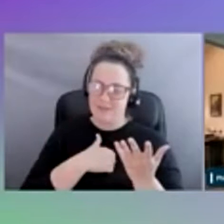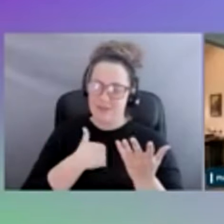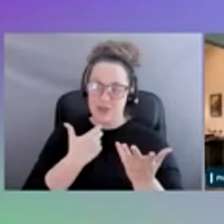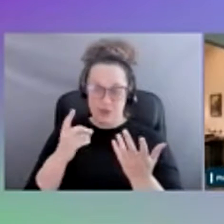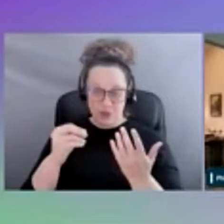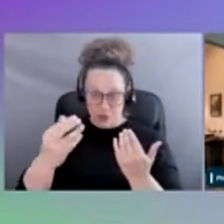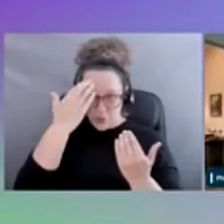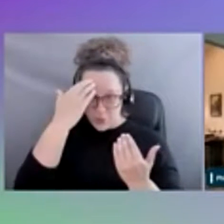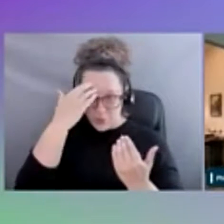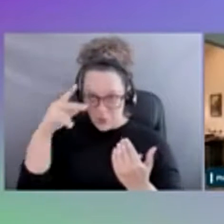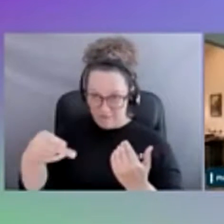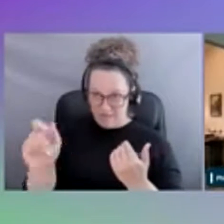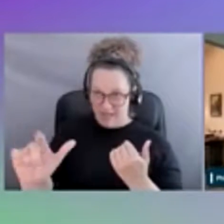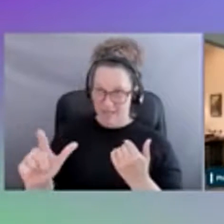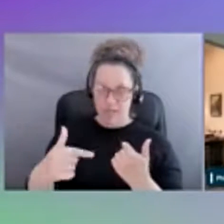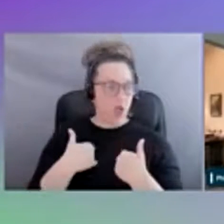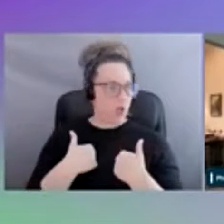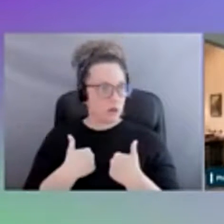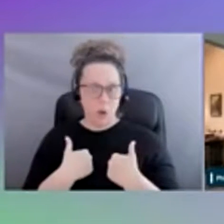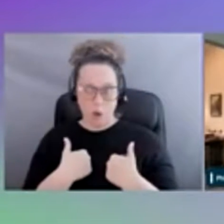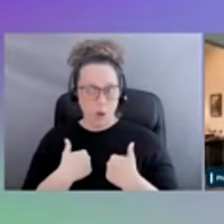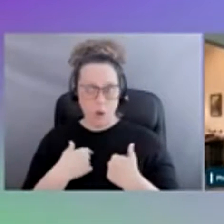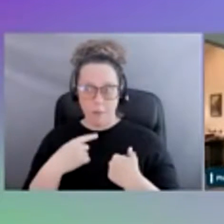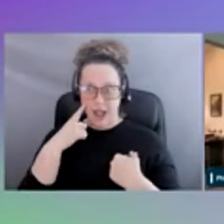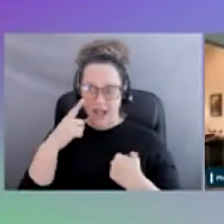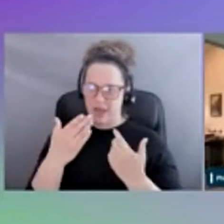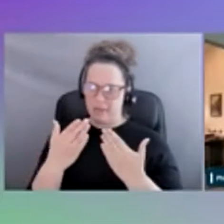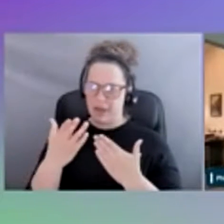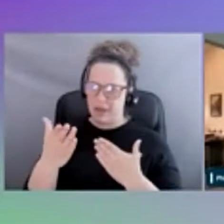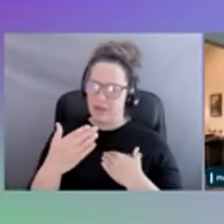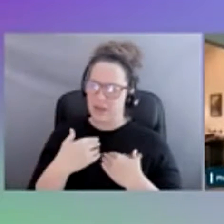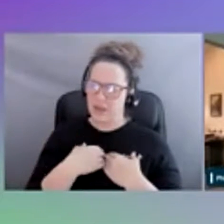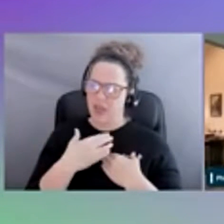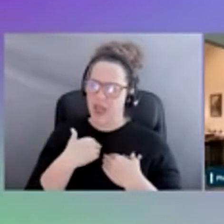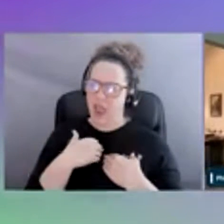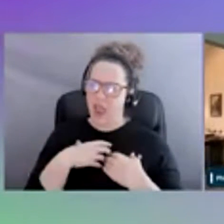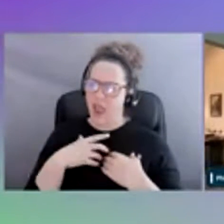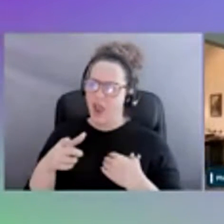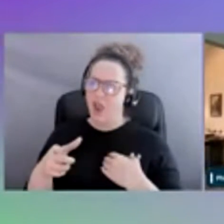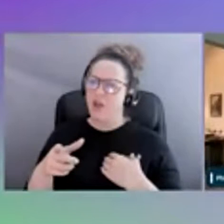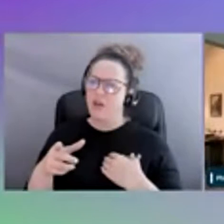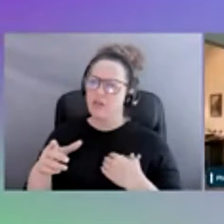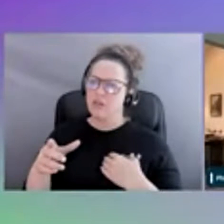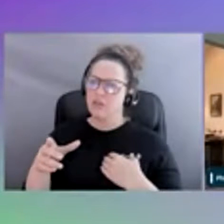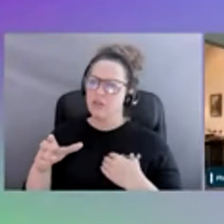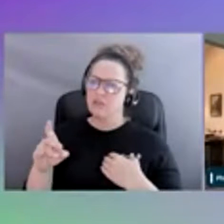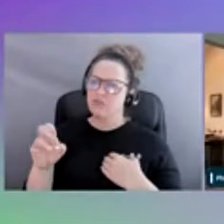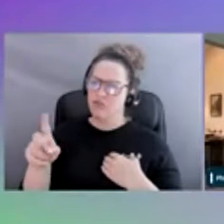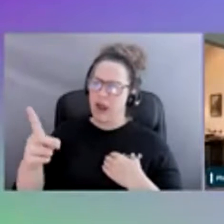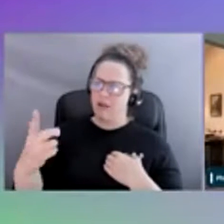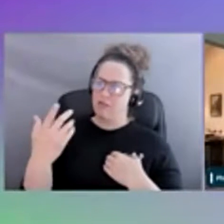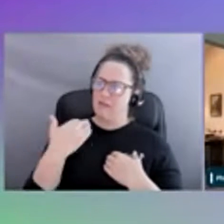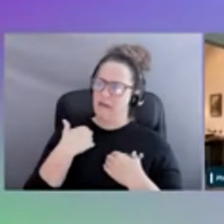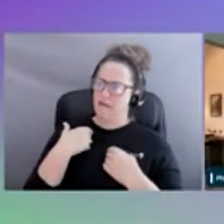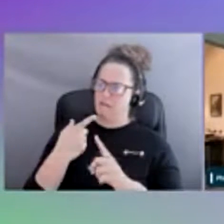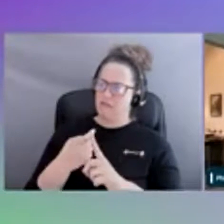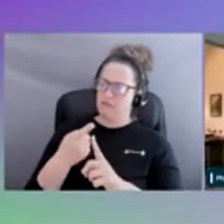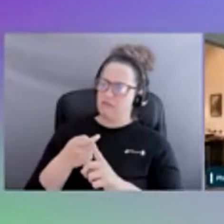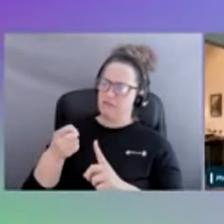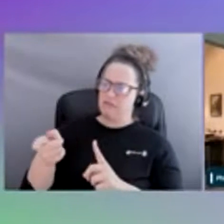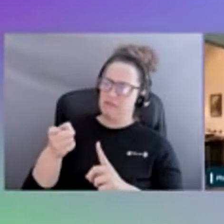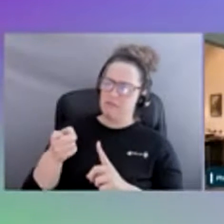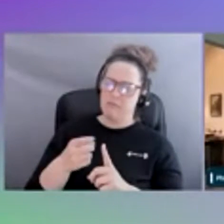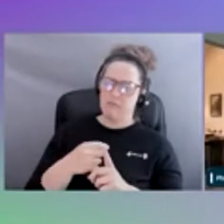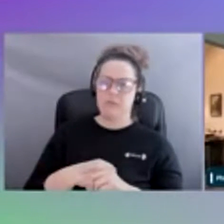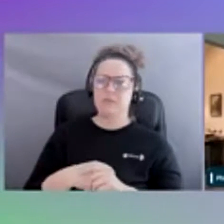Do you know, Phil? I don't, but I think our maybe our crowdsourcing will Yeah. find the answer. Yeah. I mean,